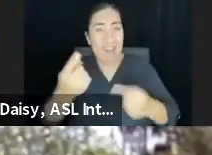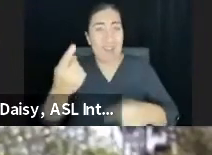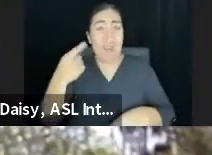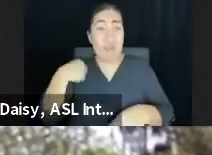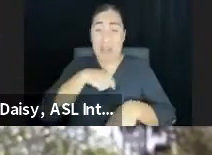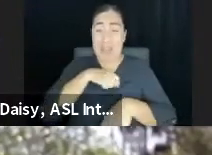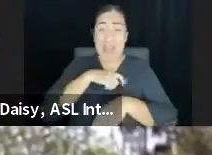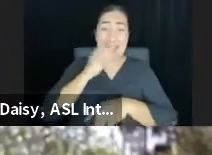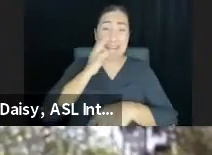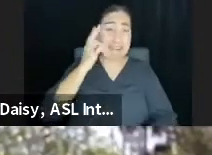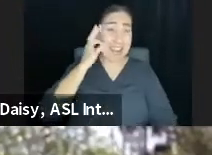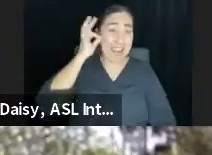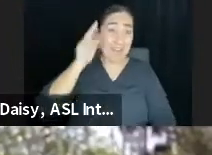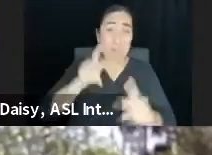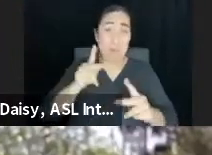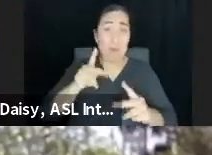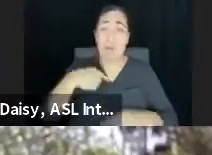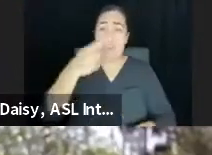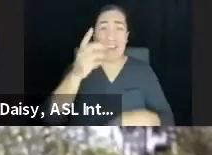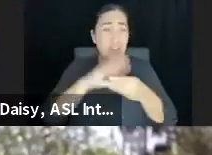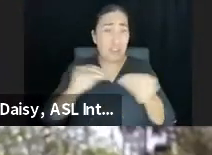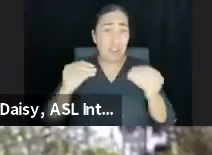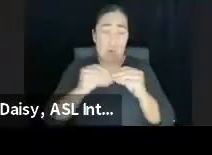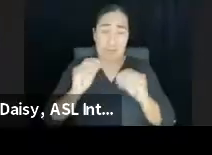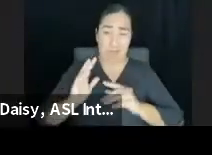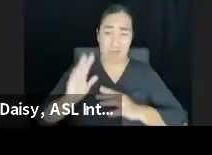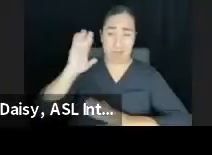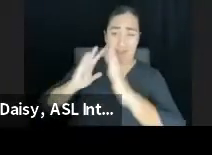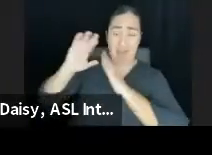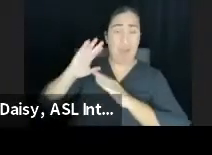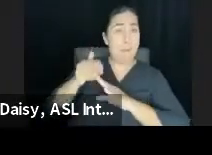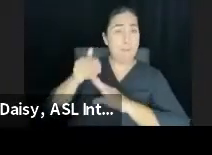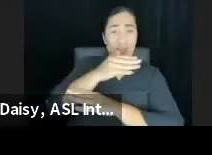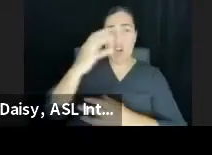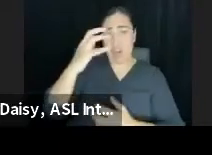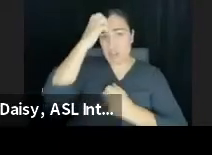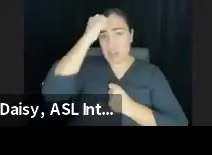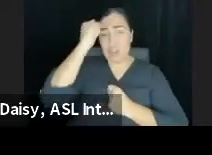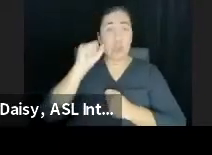anything ever. It's really a career highlight, and I don't know, I just love it.